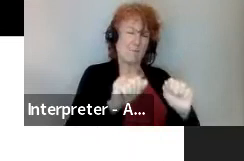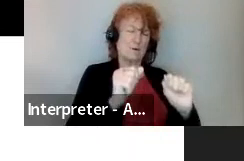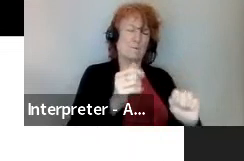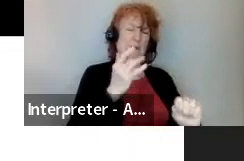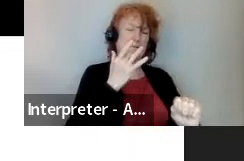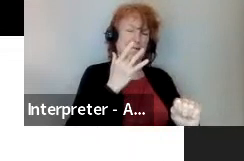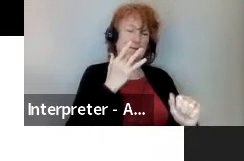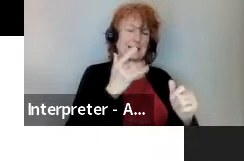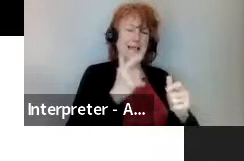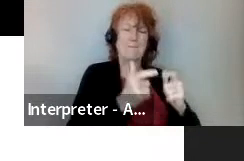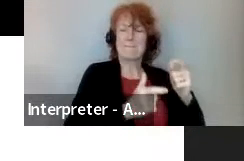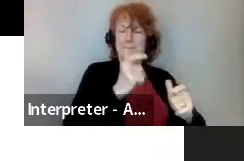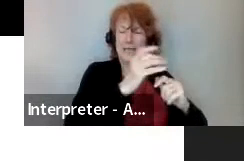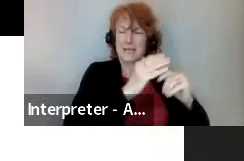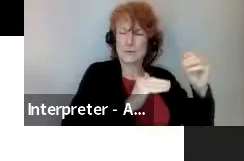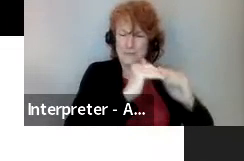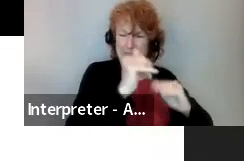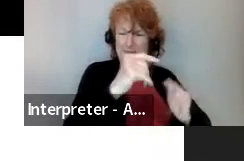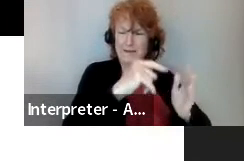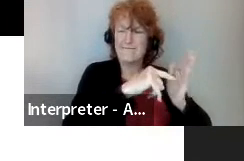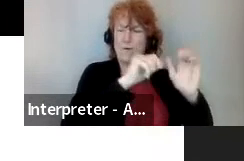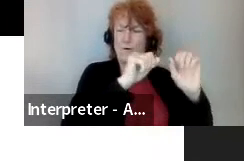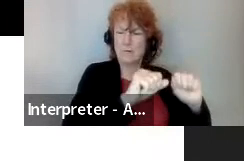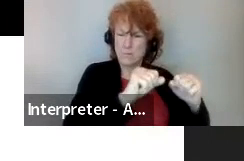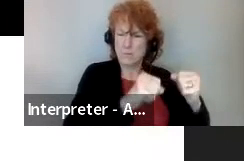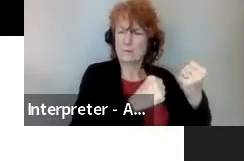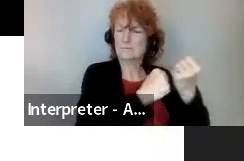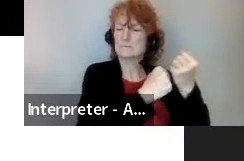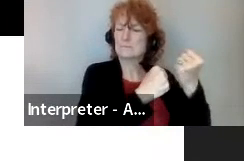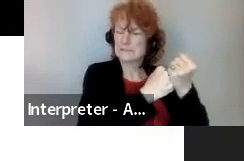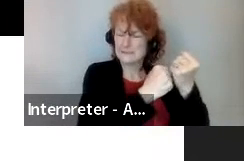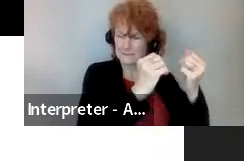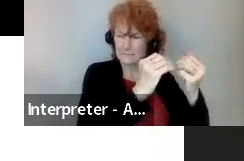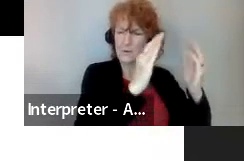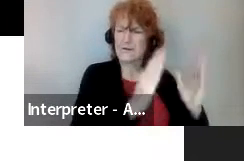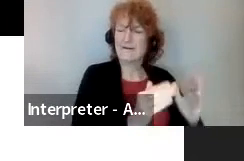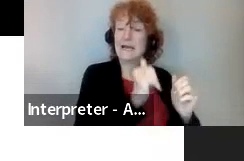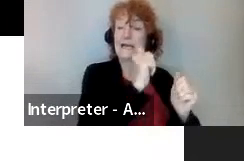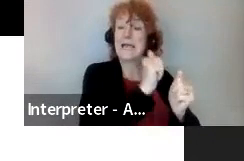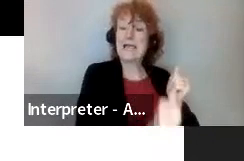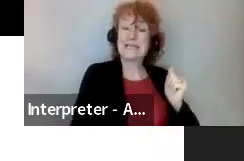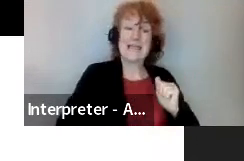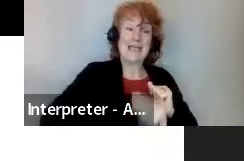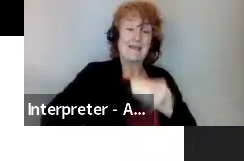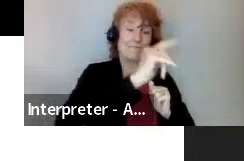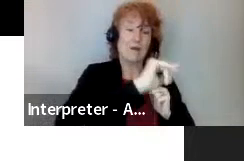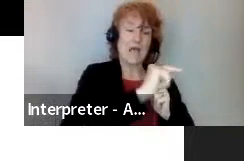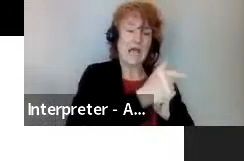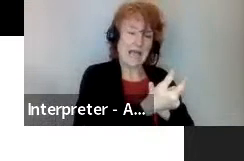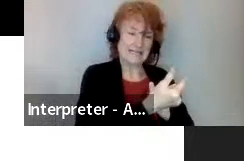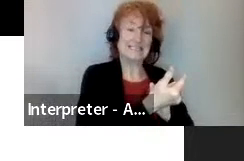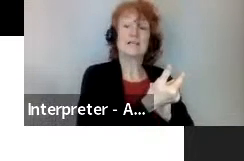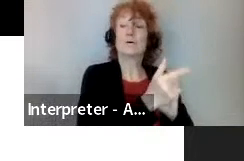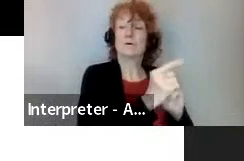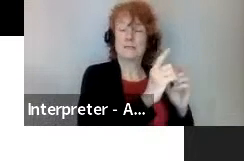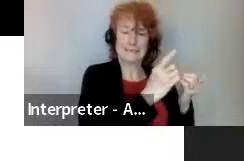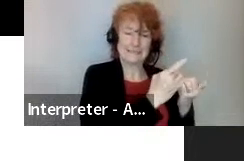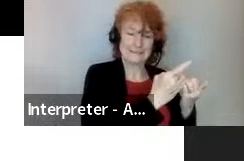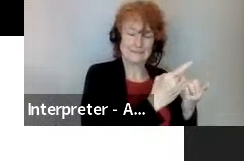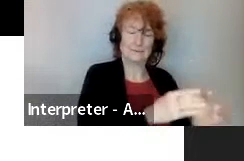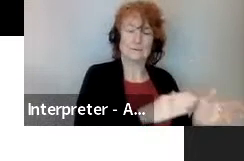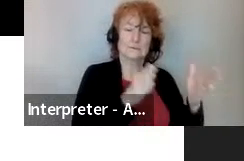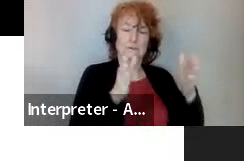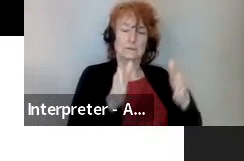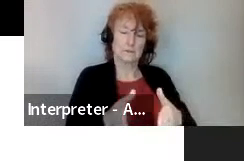for affordable and supportive housing in every medium and high-density zoning district. Across the city, we're proposing to remove residential parking mandates,